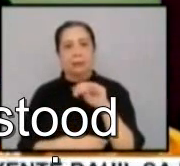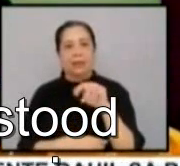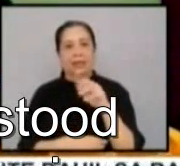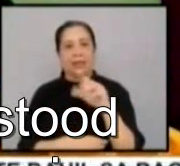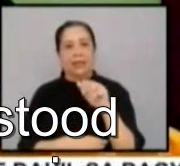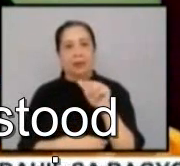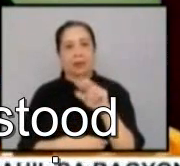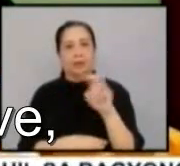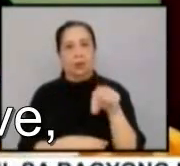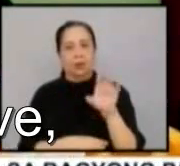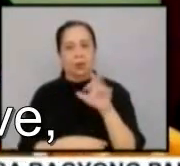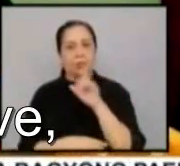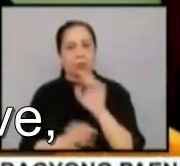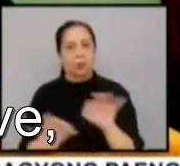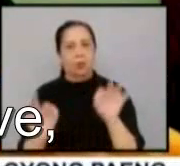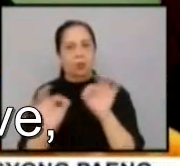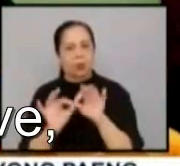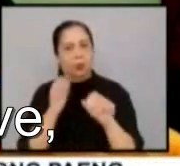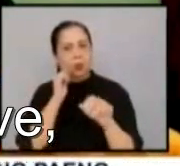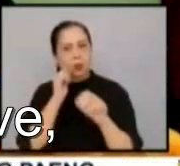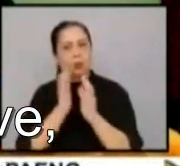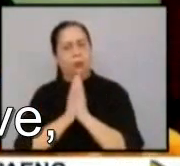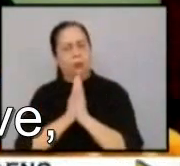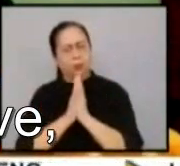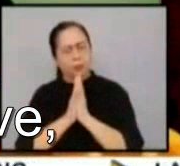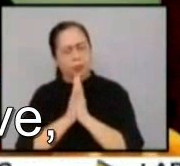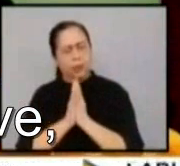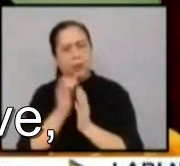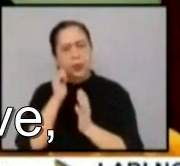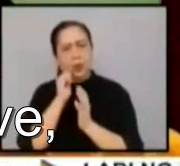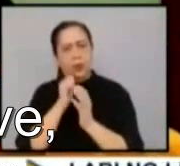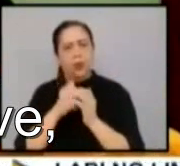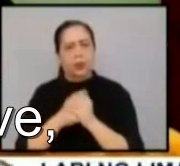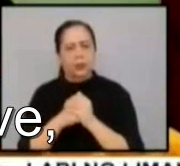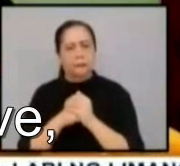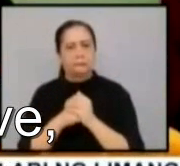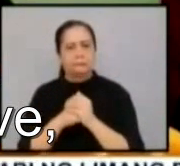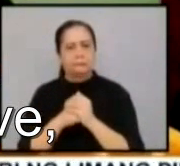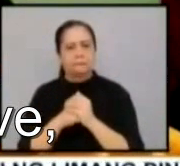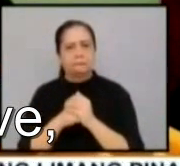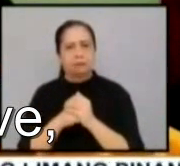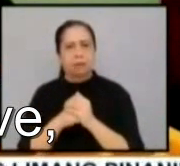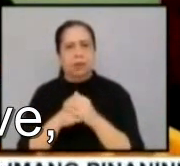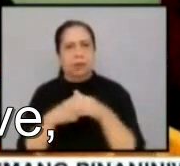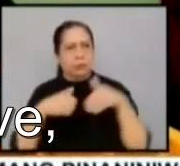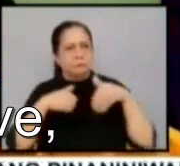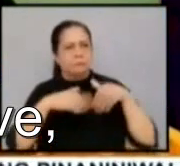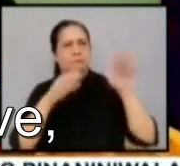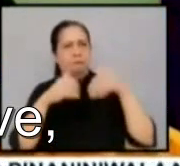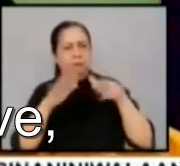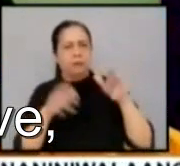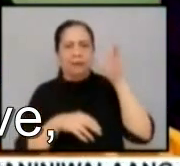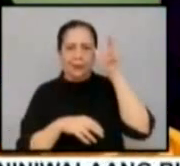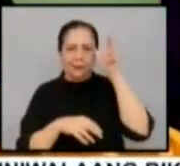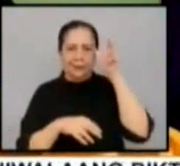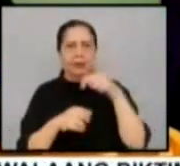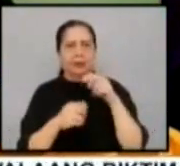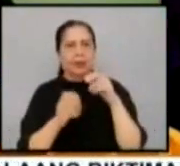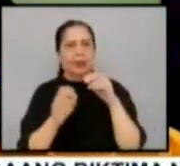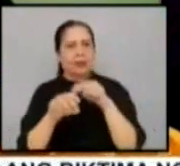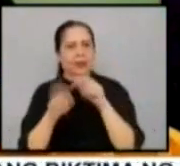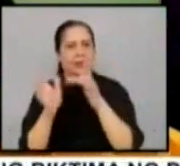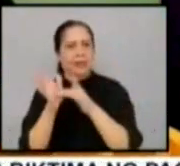you withdraw the child from the clutches of the evil being, diba? Ganun po ang